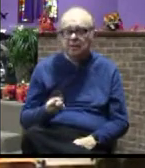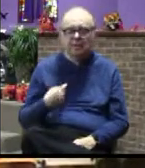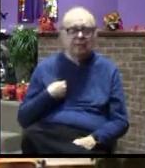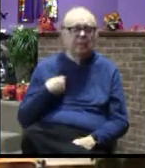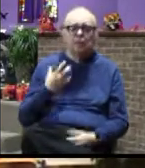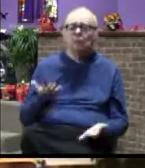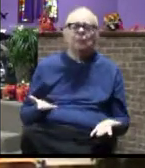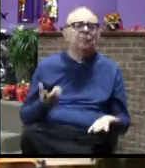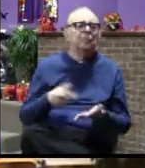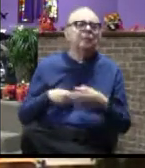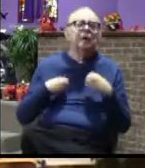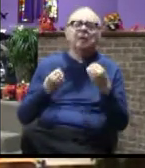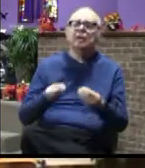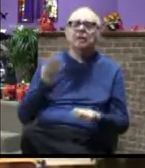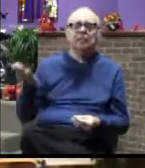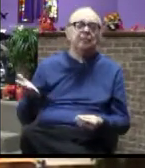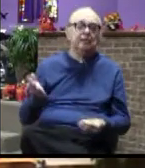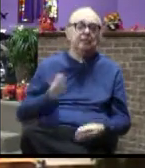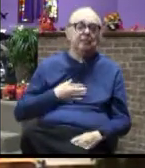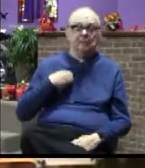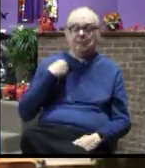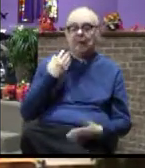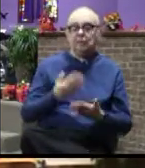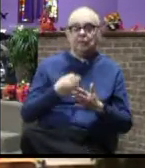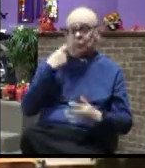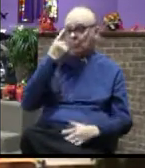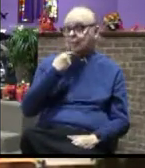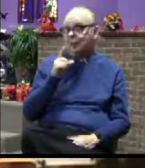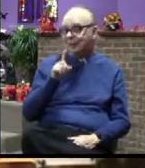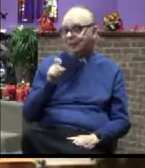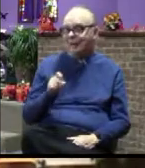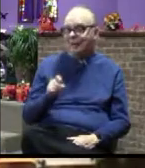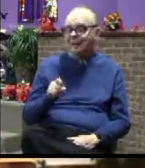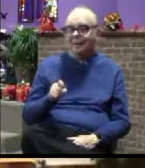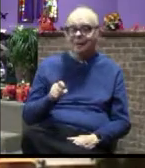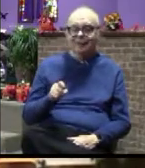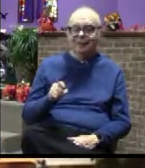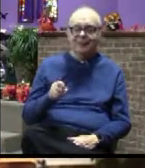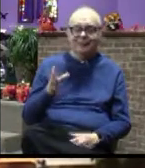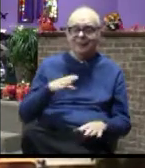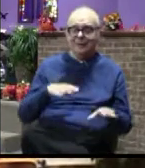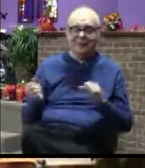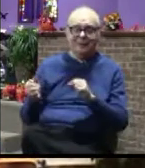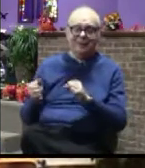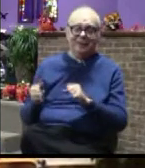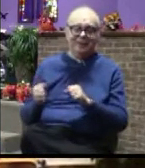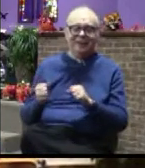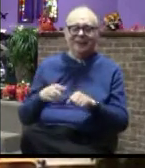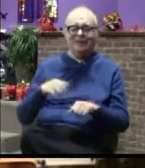What am I going to give him? My good looks? He already took them.